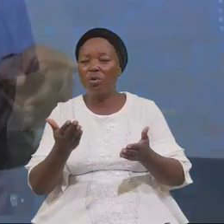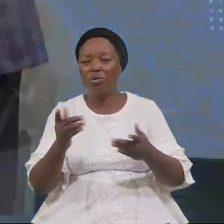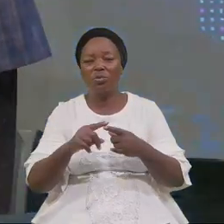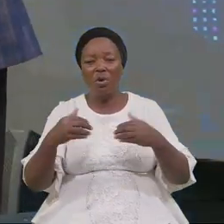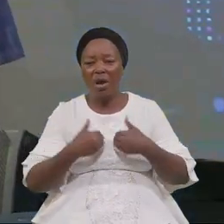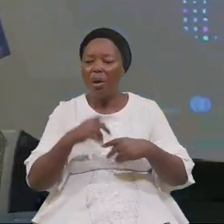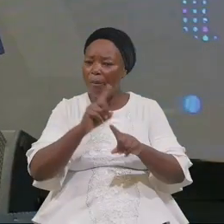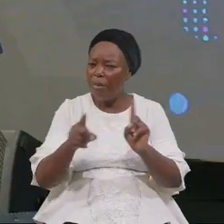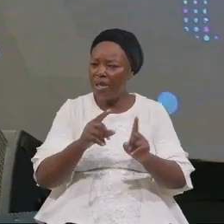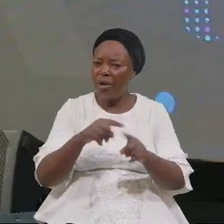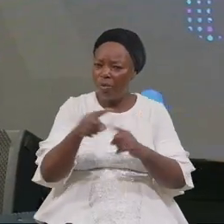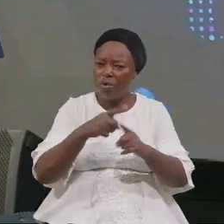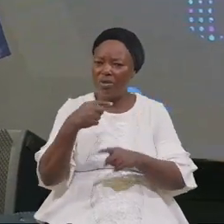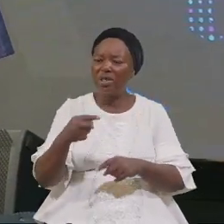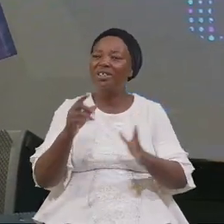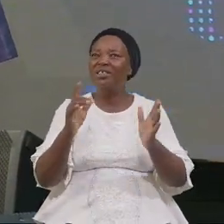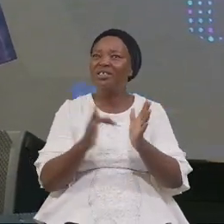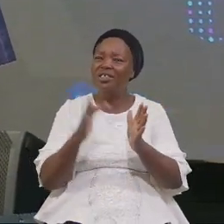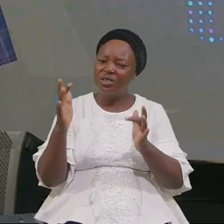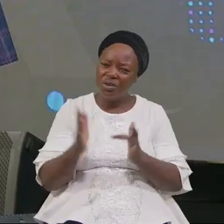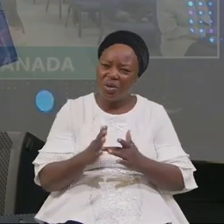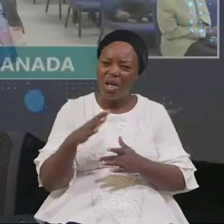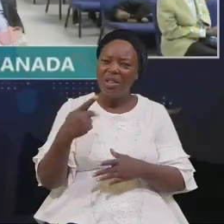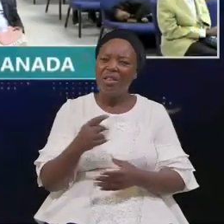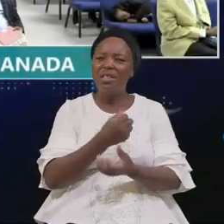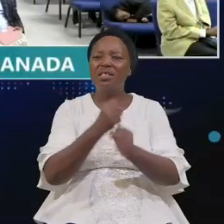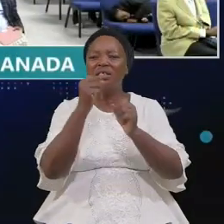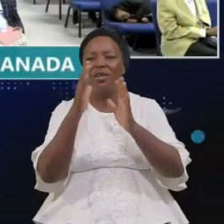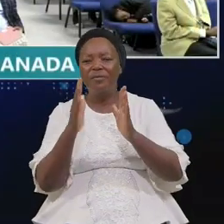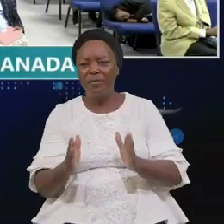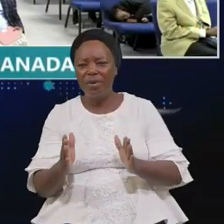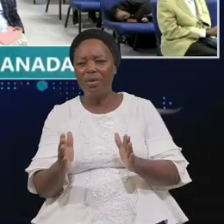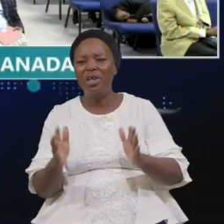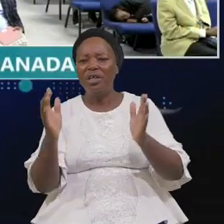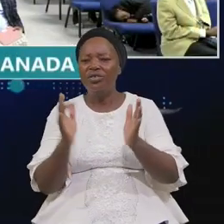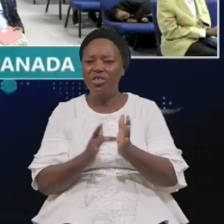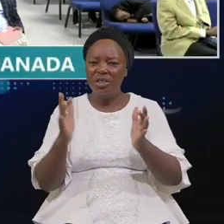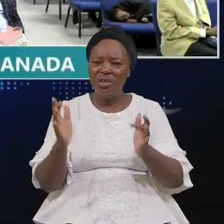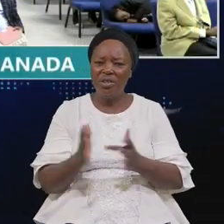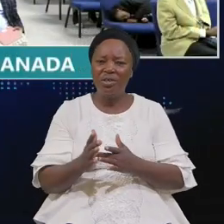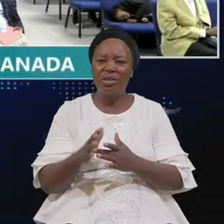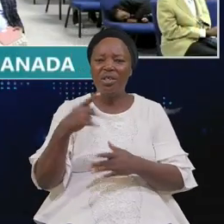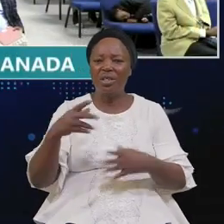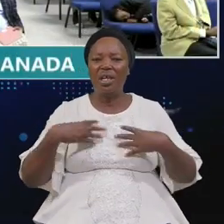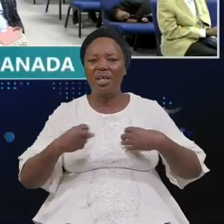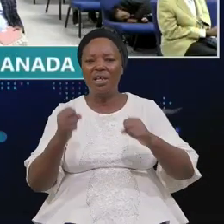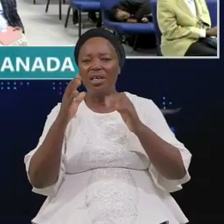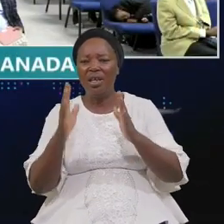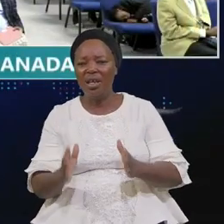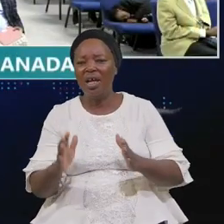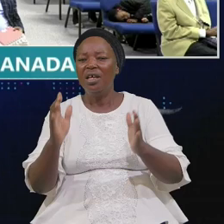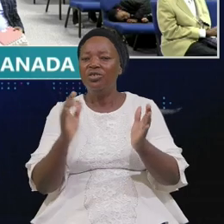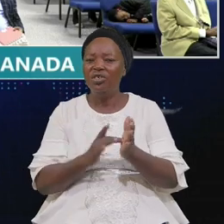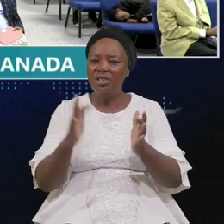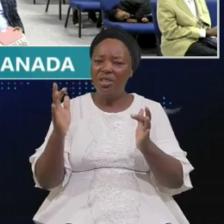you say Jesus, the Savior, Jesus, the healer,